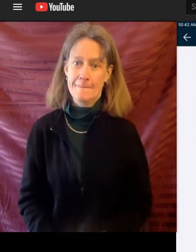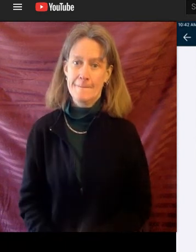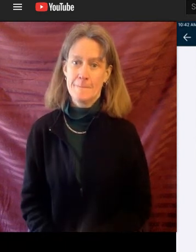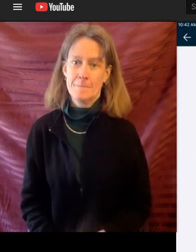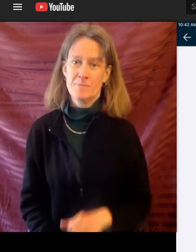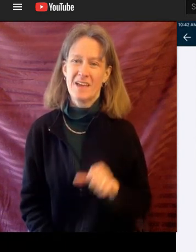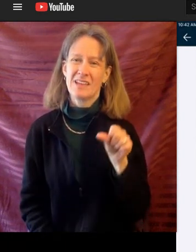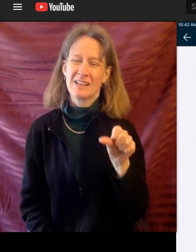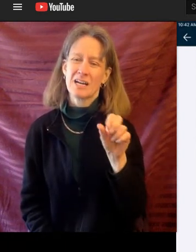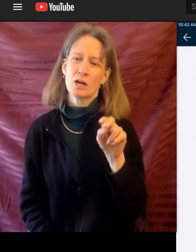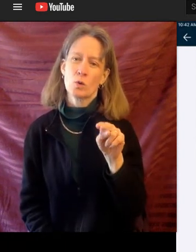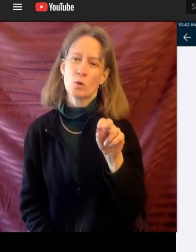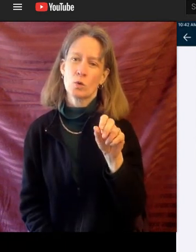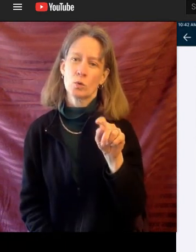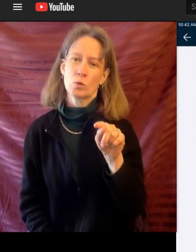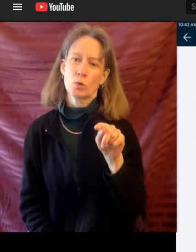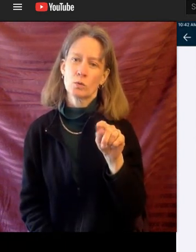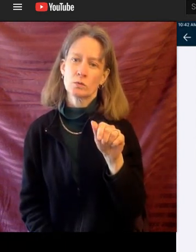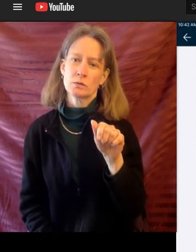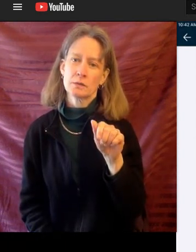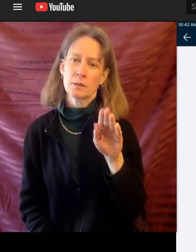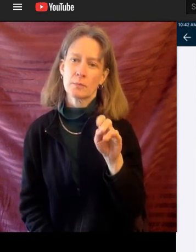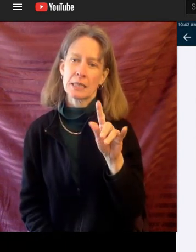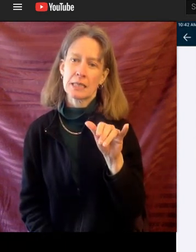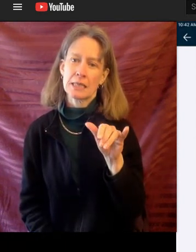and click on Notability.